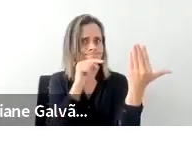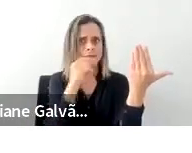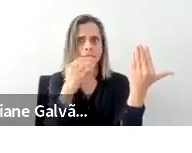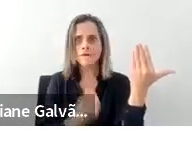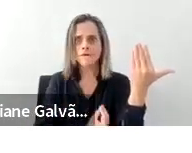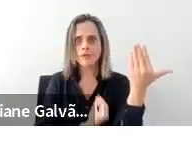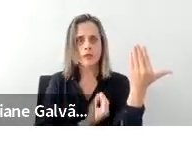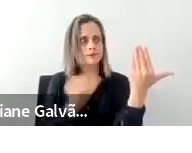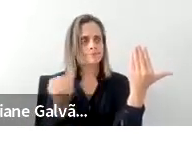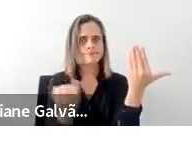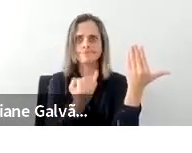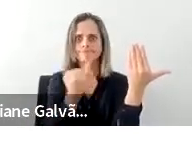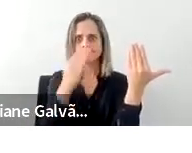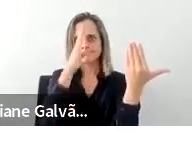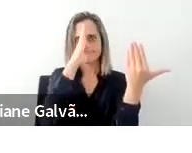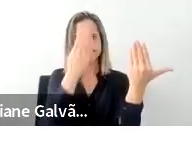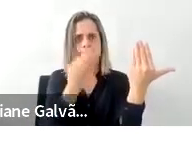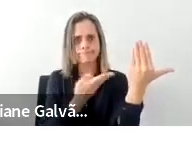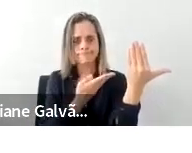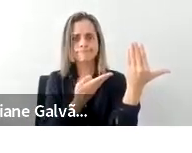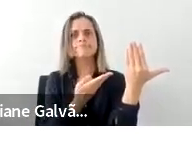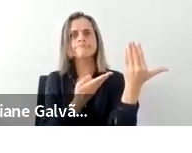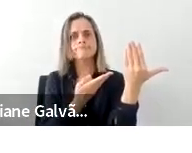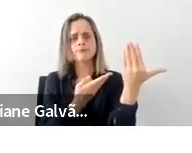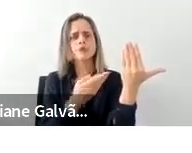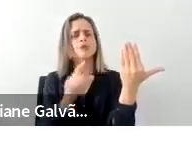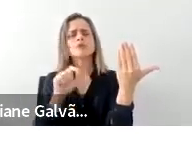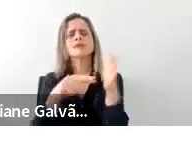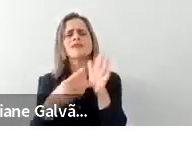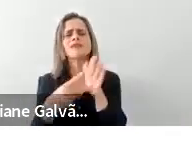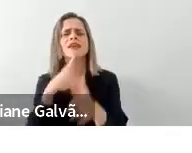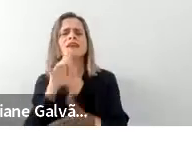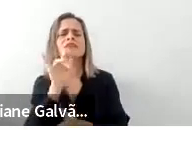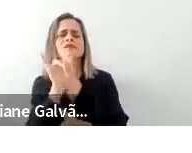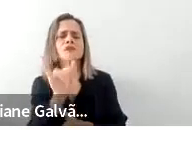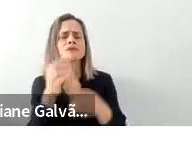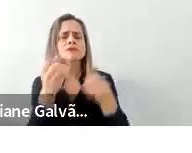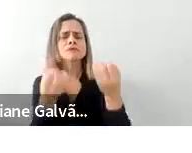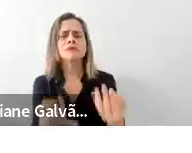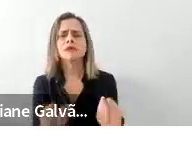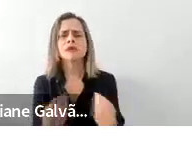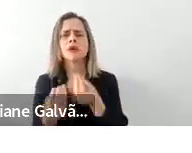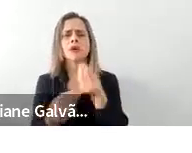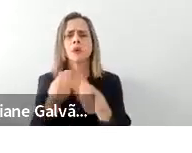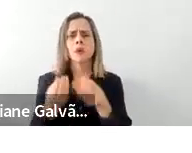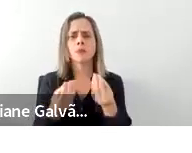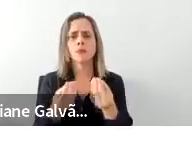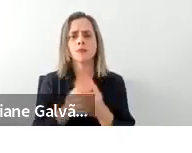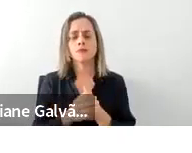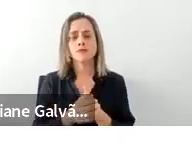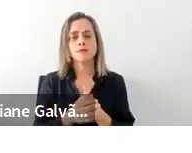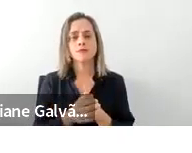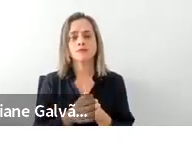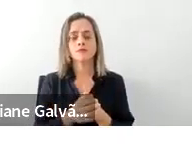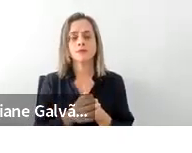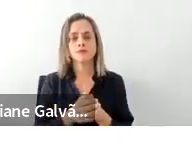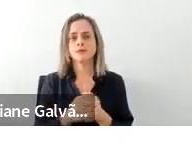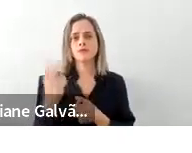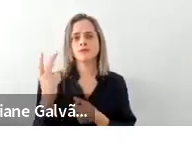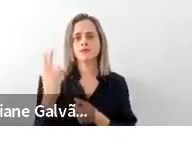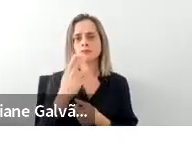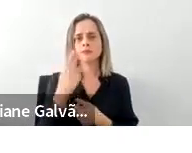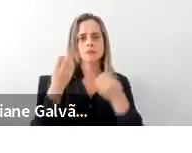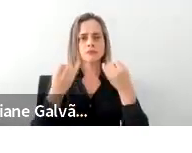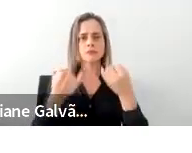be this new psychology. There certainly doesn't exist now. And it can't exist until the